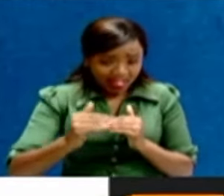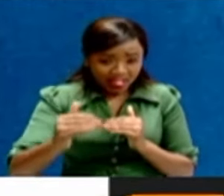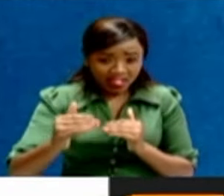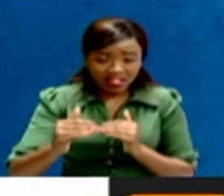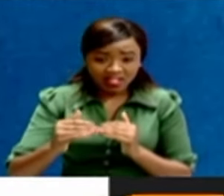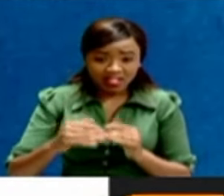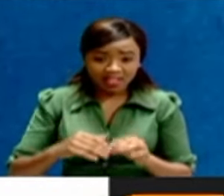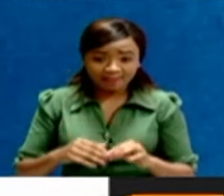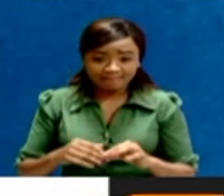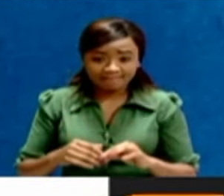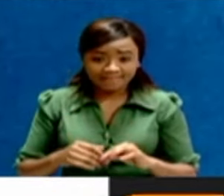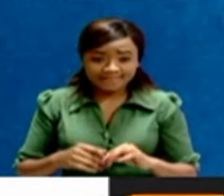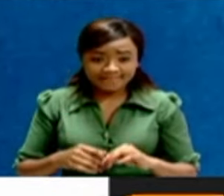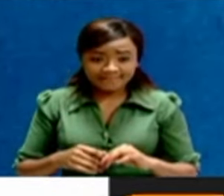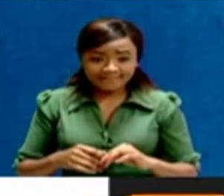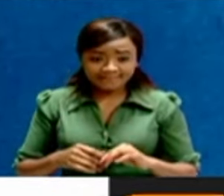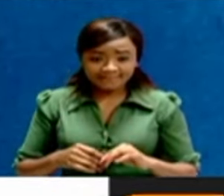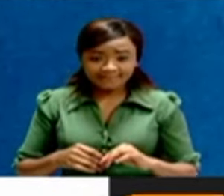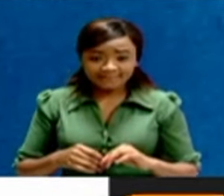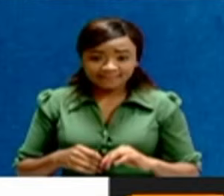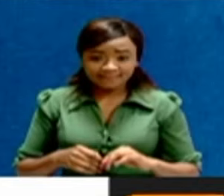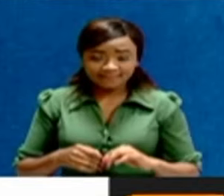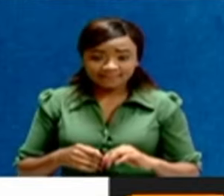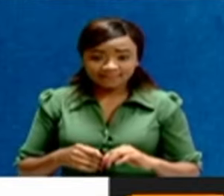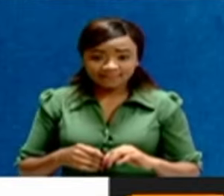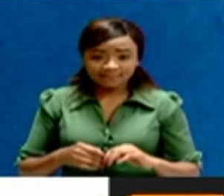Senator, let me have my voice in there. Senator, hang on.